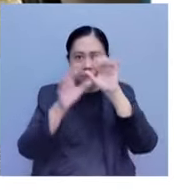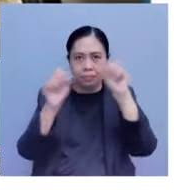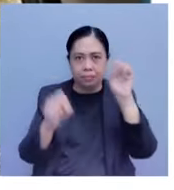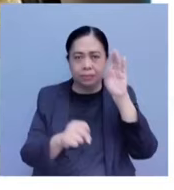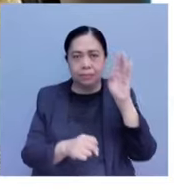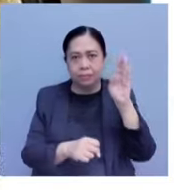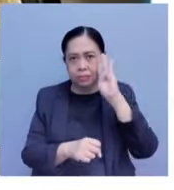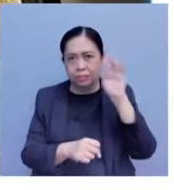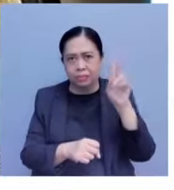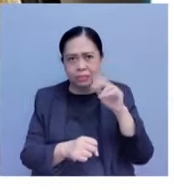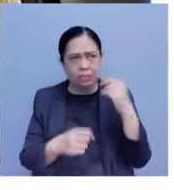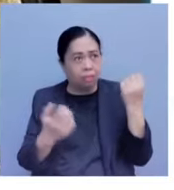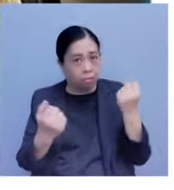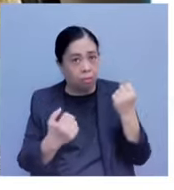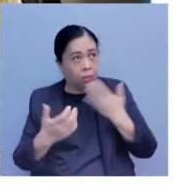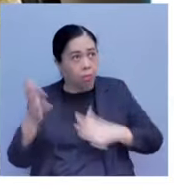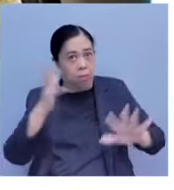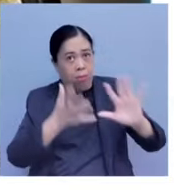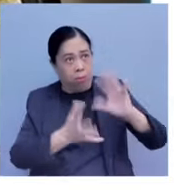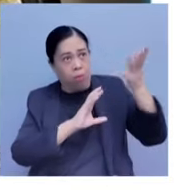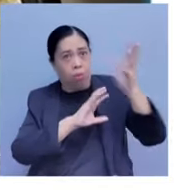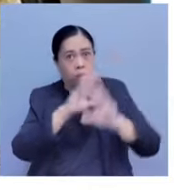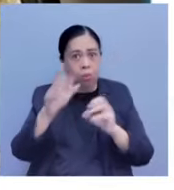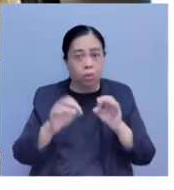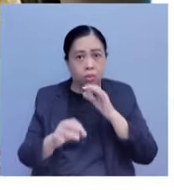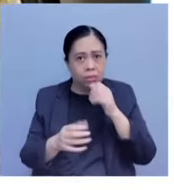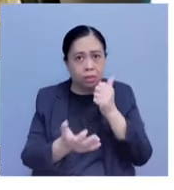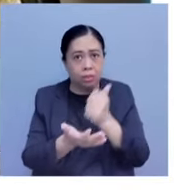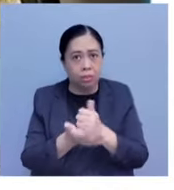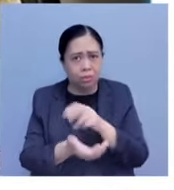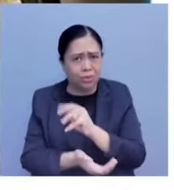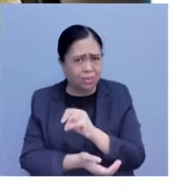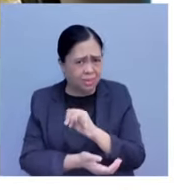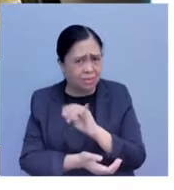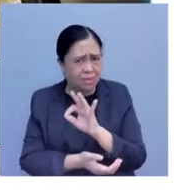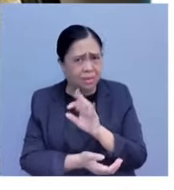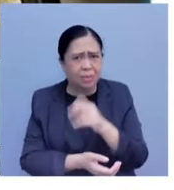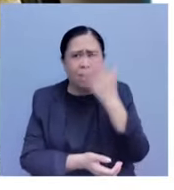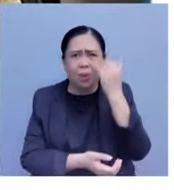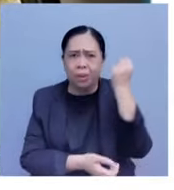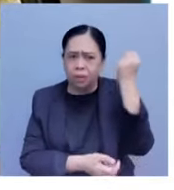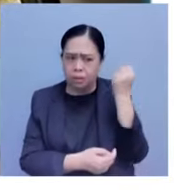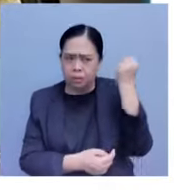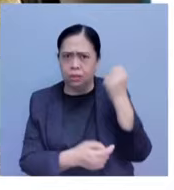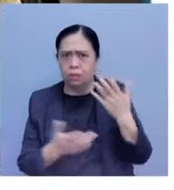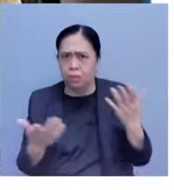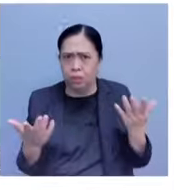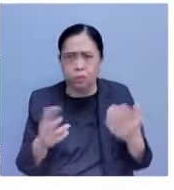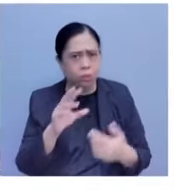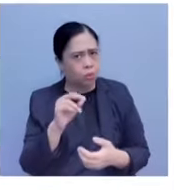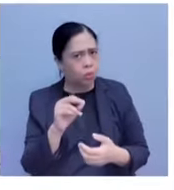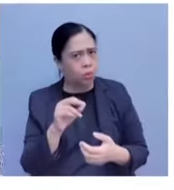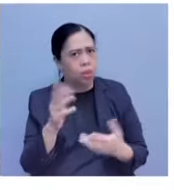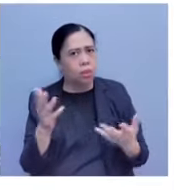there an emergency? Magugunaw bang mundo pag hindi maaprubahan ang Maharlika that very day? No.